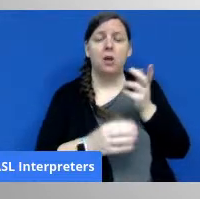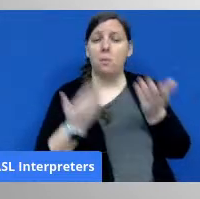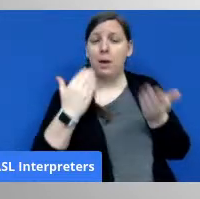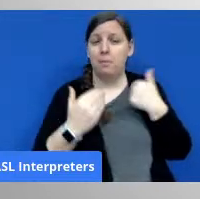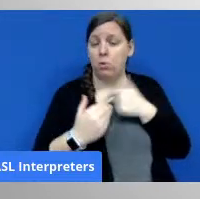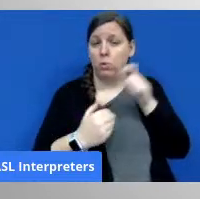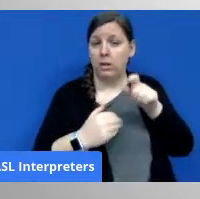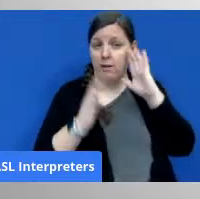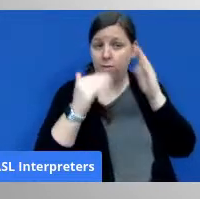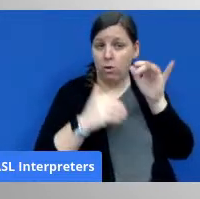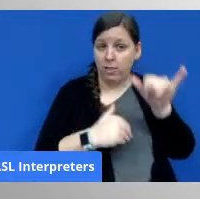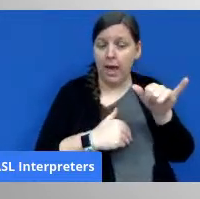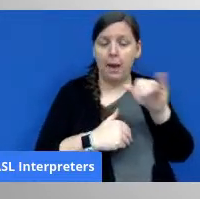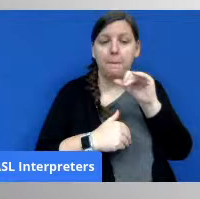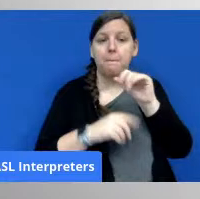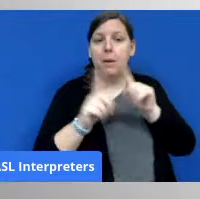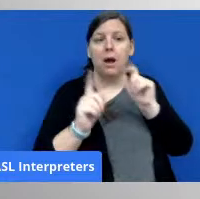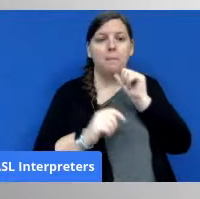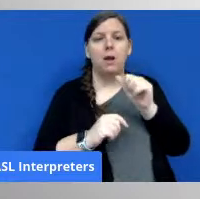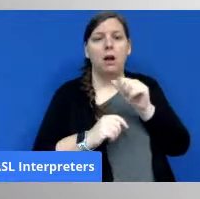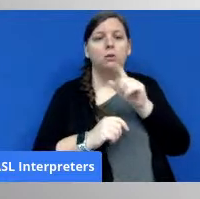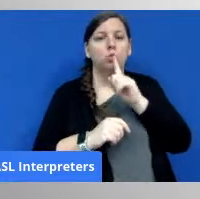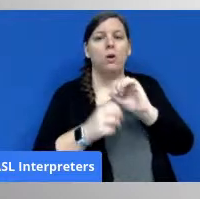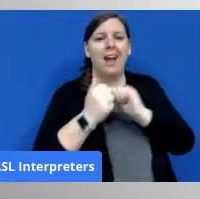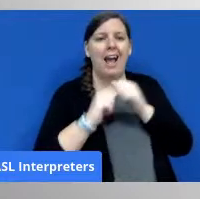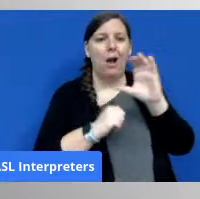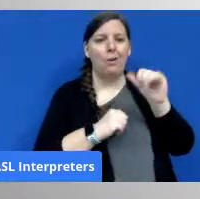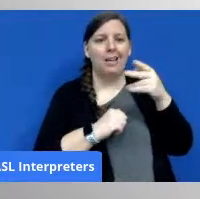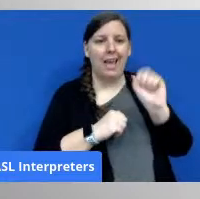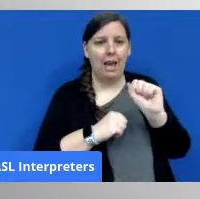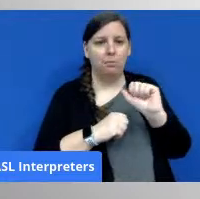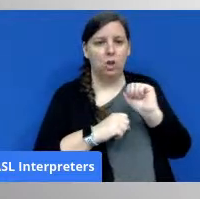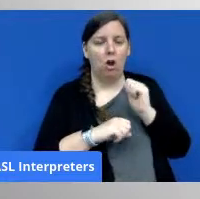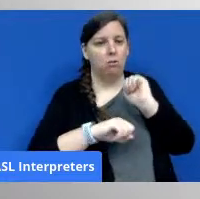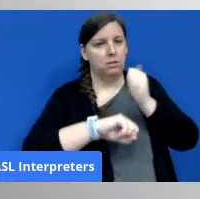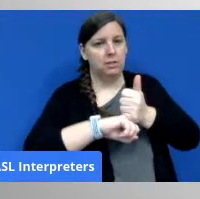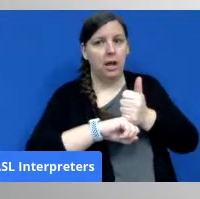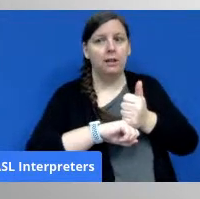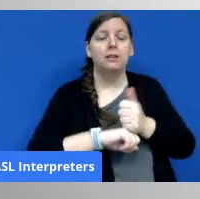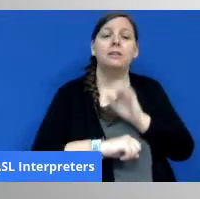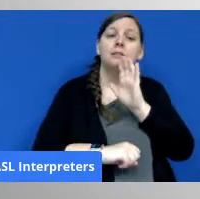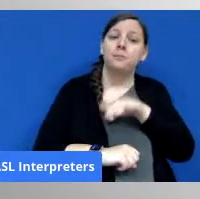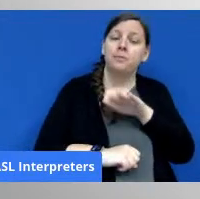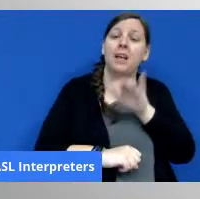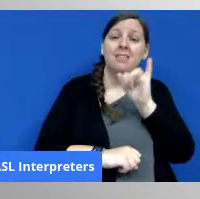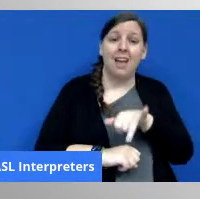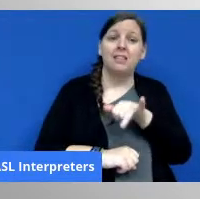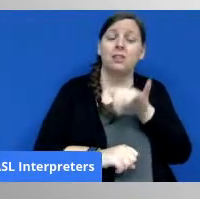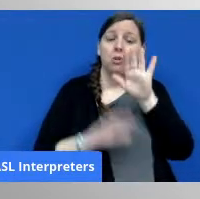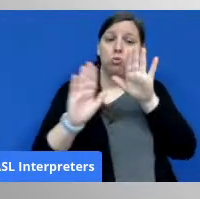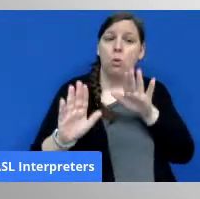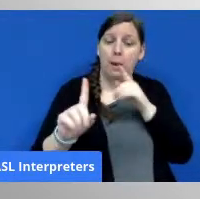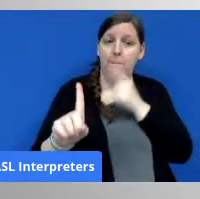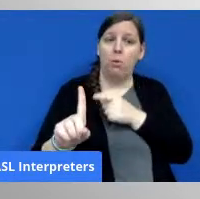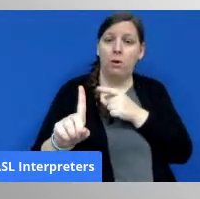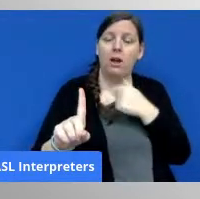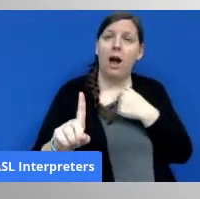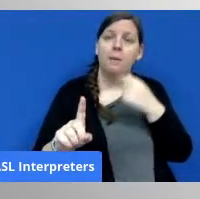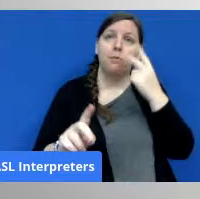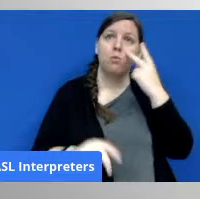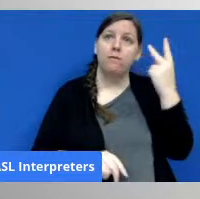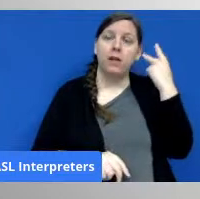else can speak to that. Attorney Hull, I think that's a great point. I'm reflecting back on my time